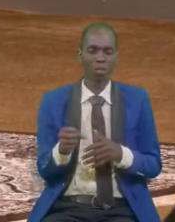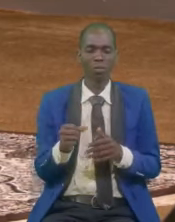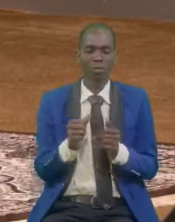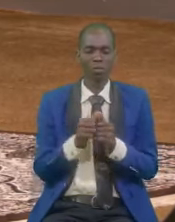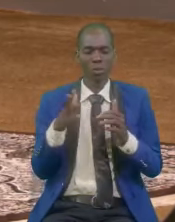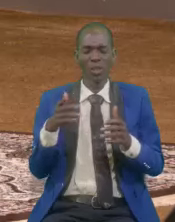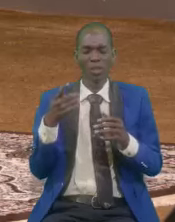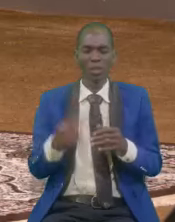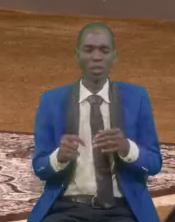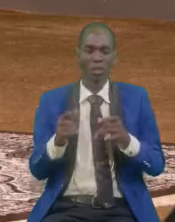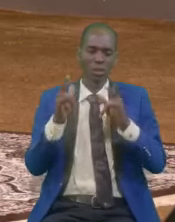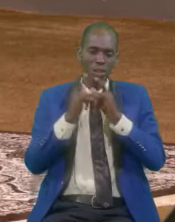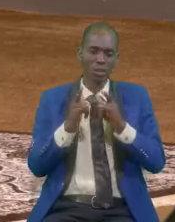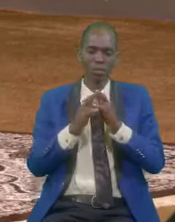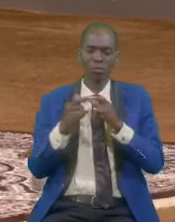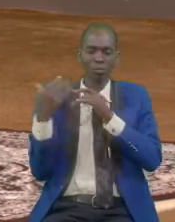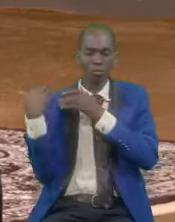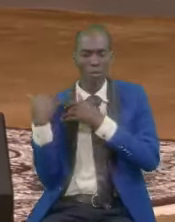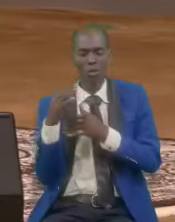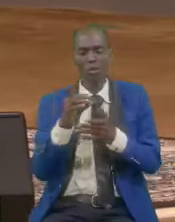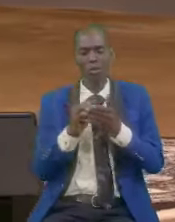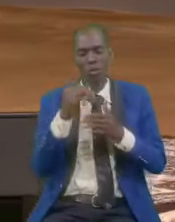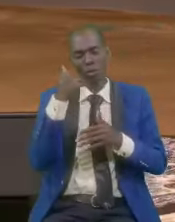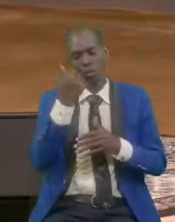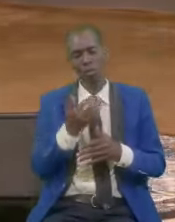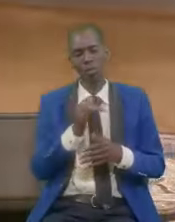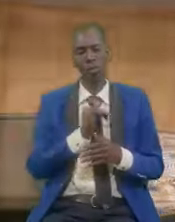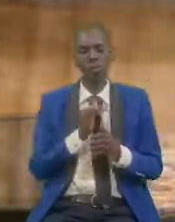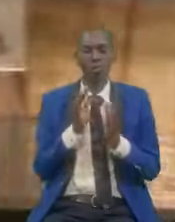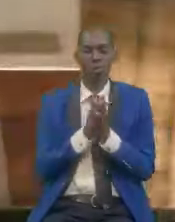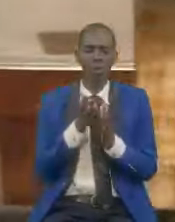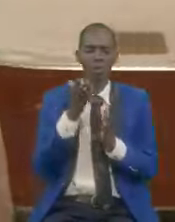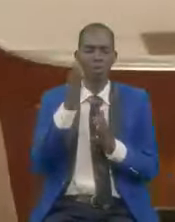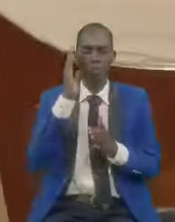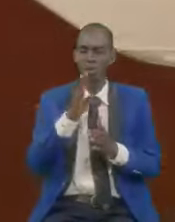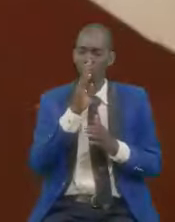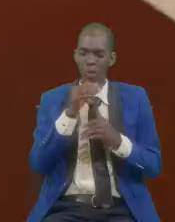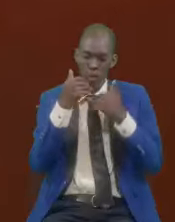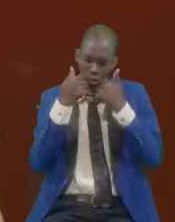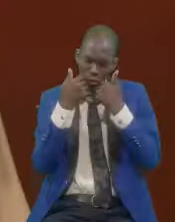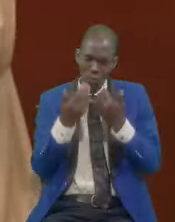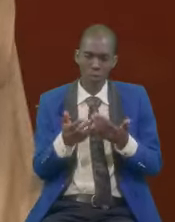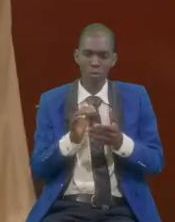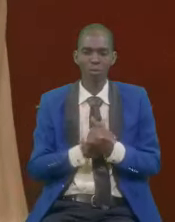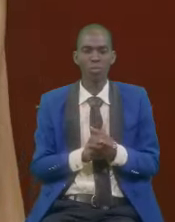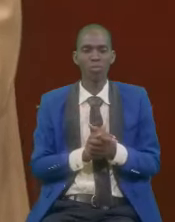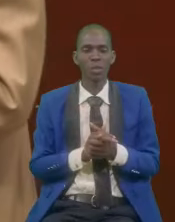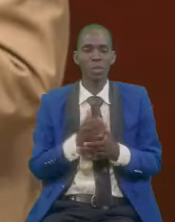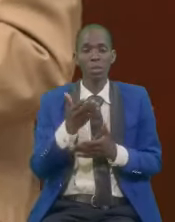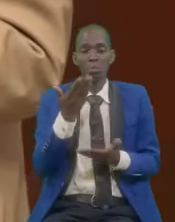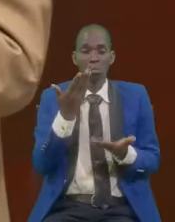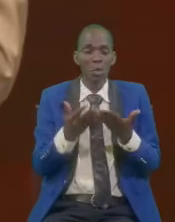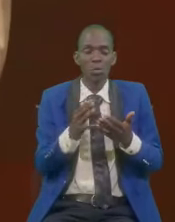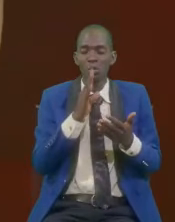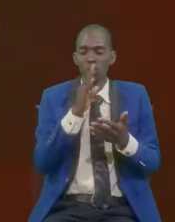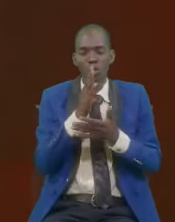bearing his reproach. There'll be reproach, there might be insult,